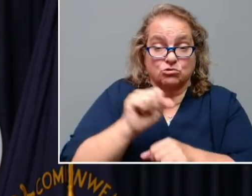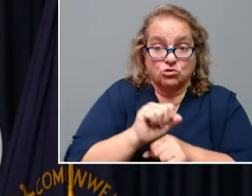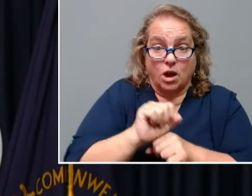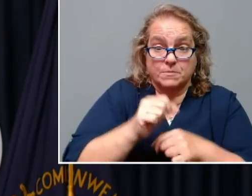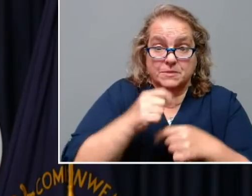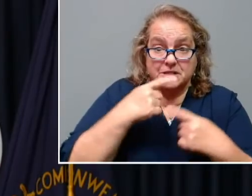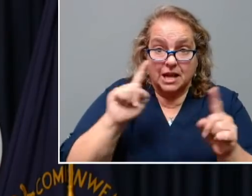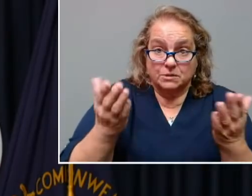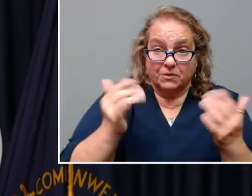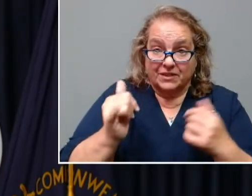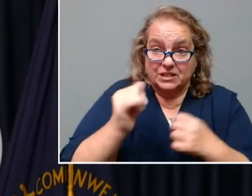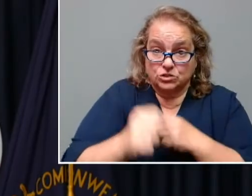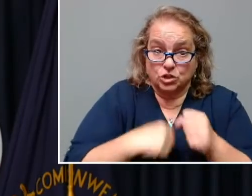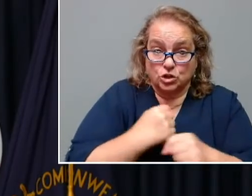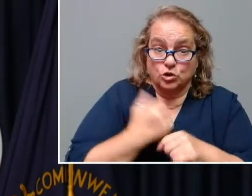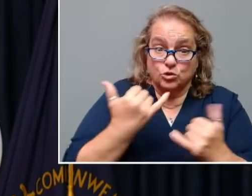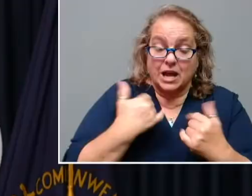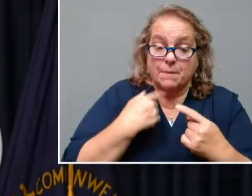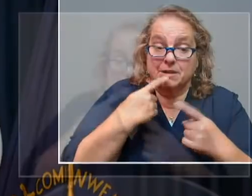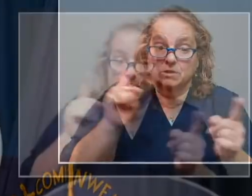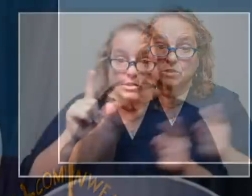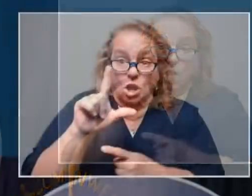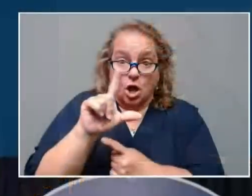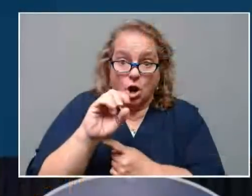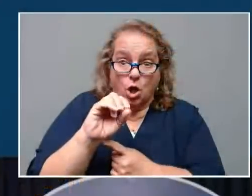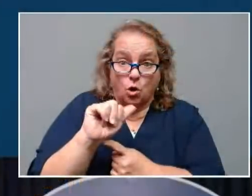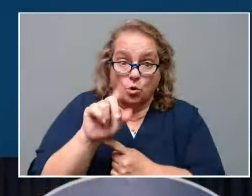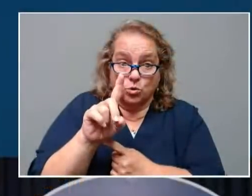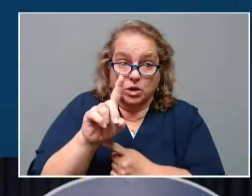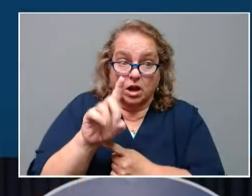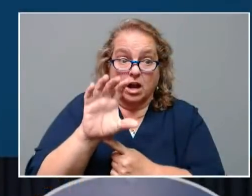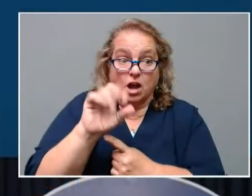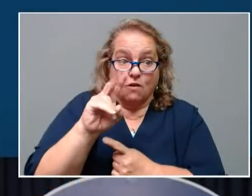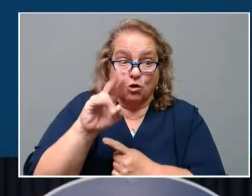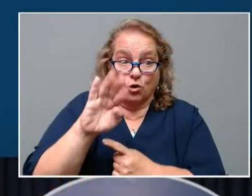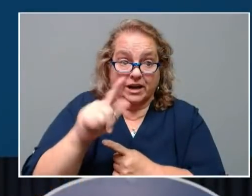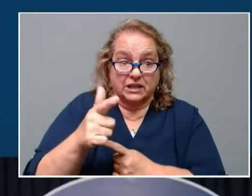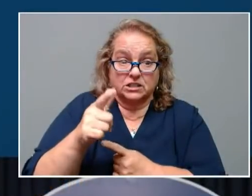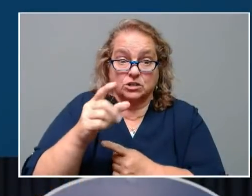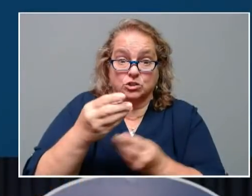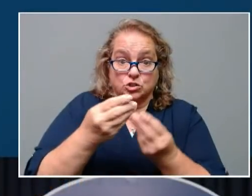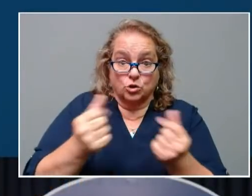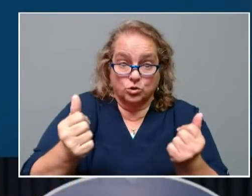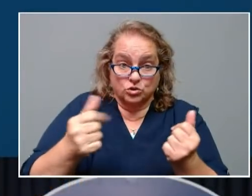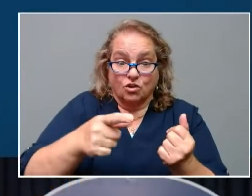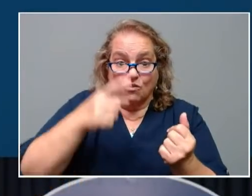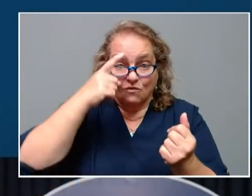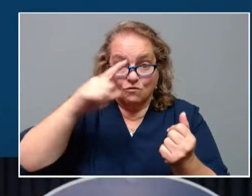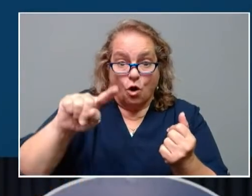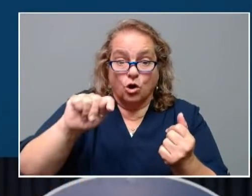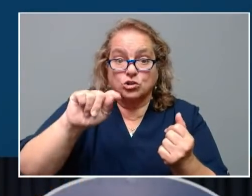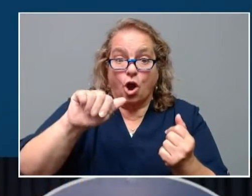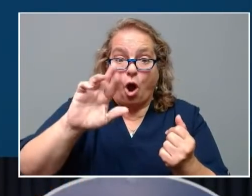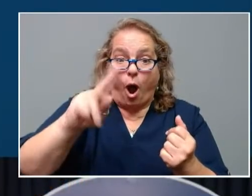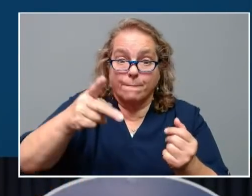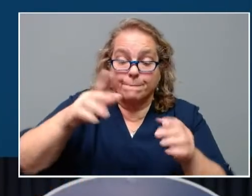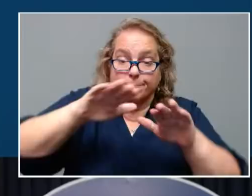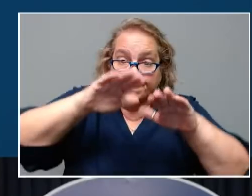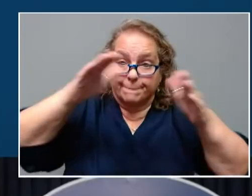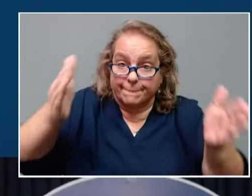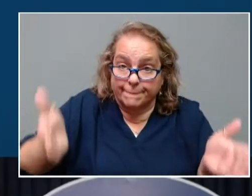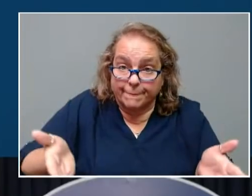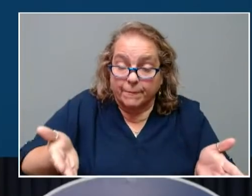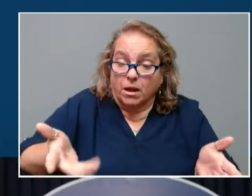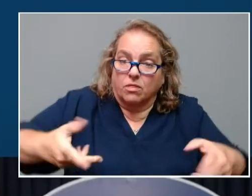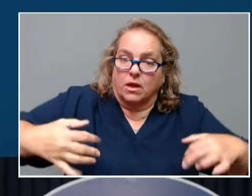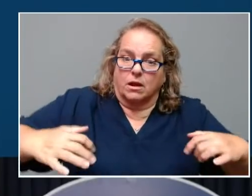Today, I'm announcing that Load Covering Solutions, a producer of retractable tarps for the transportation industry, plans to construct